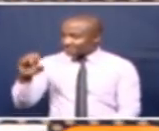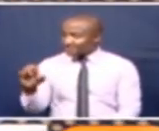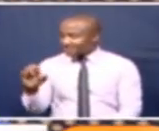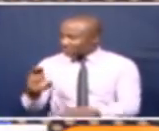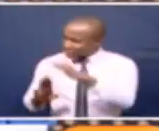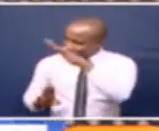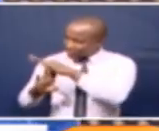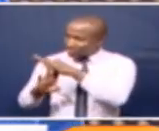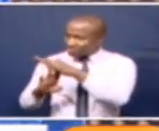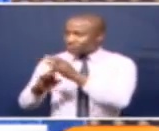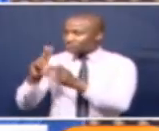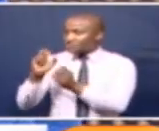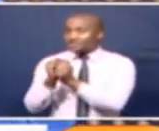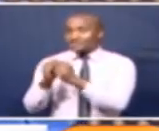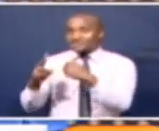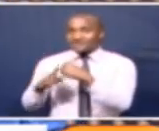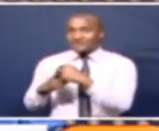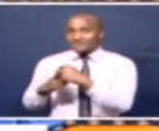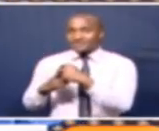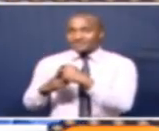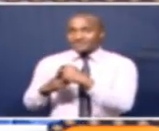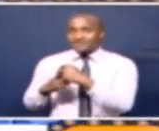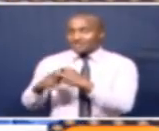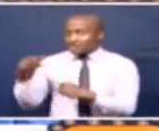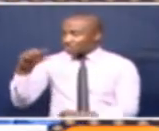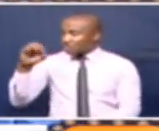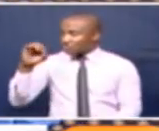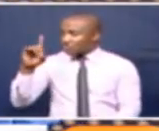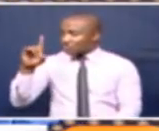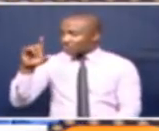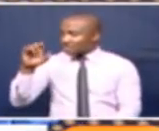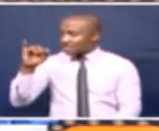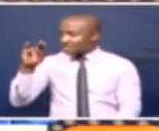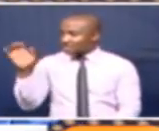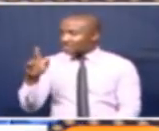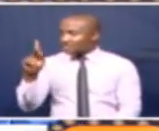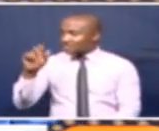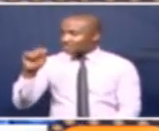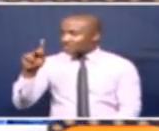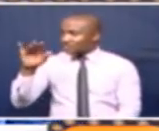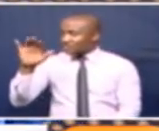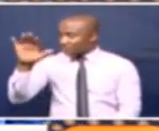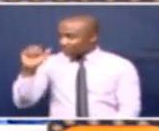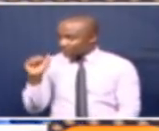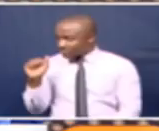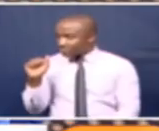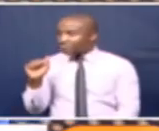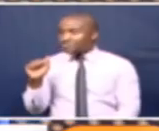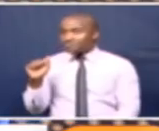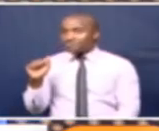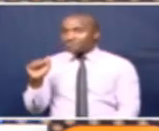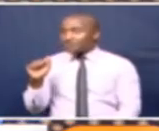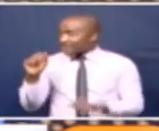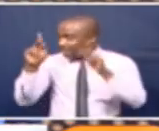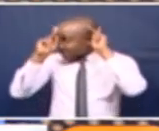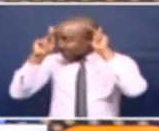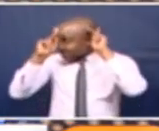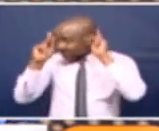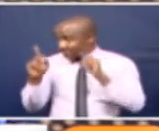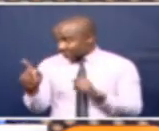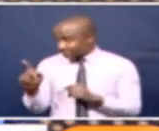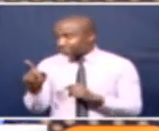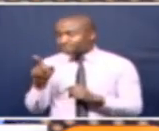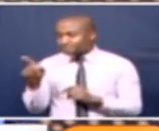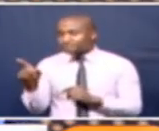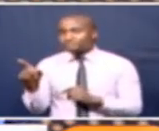scorer 2017 Goldeline Kakuya from St. Anne's Junior School in Lubao in Kakamega. She